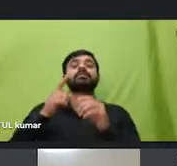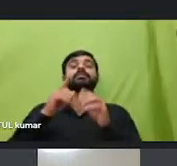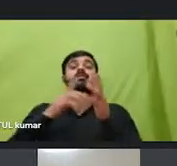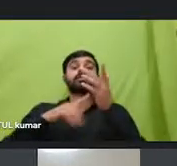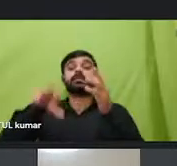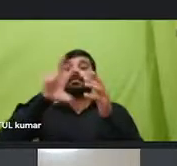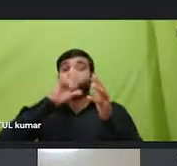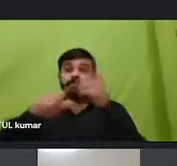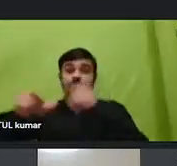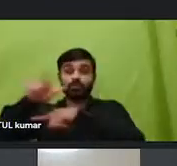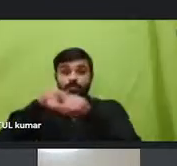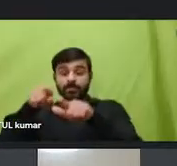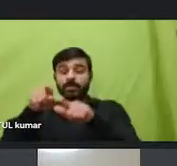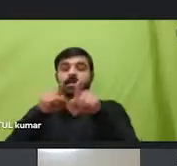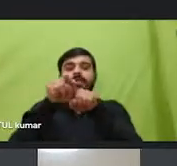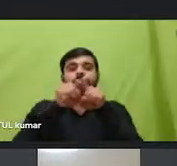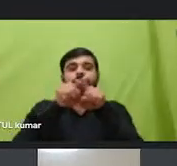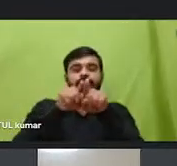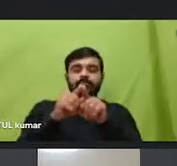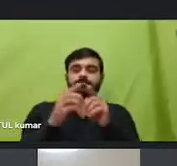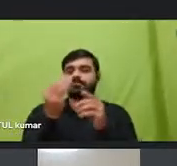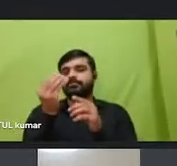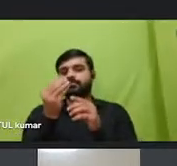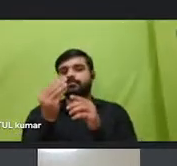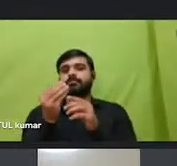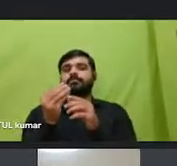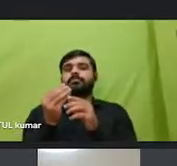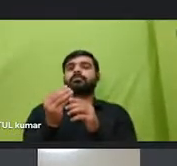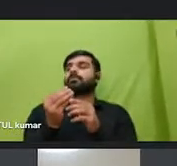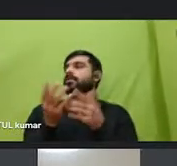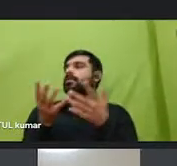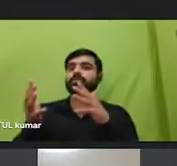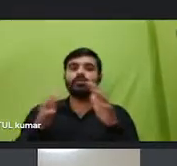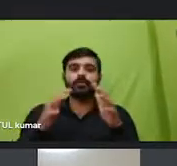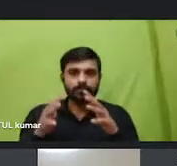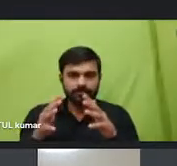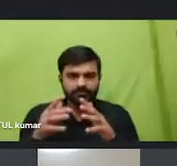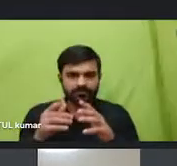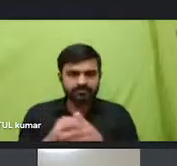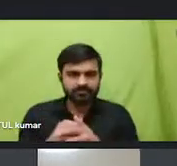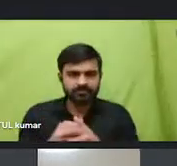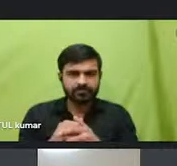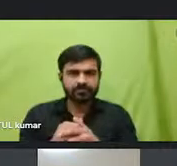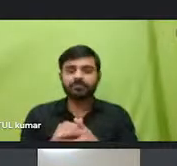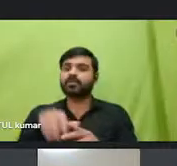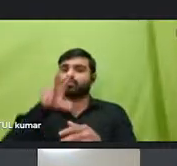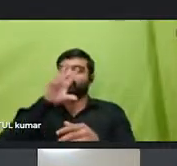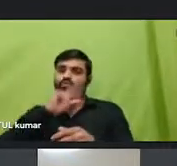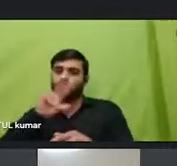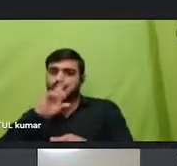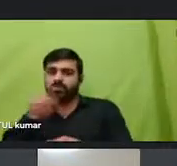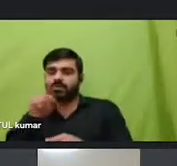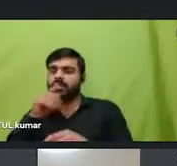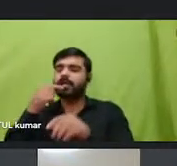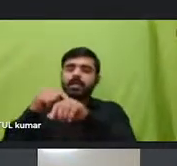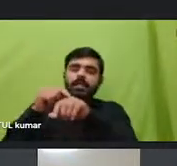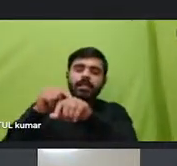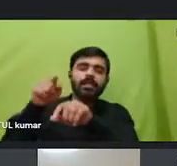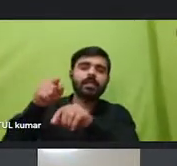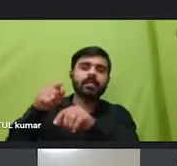language, which, for example, would be something like prosody. tone of voice. We very often